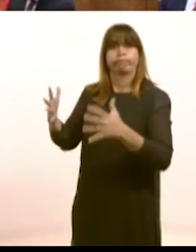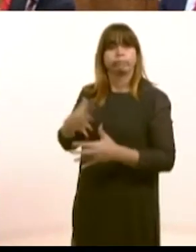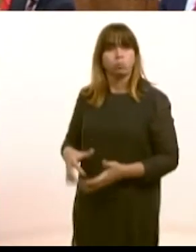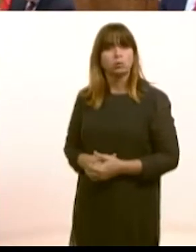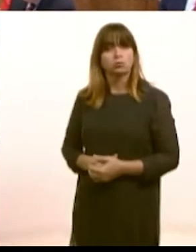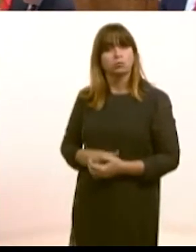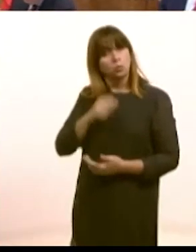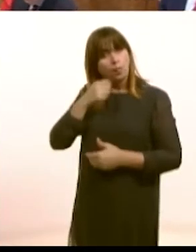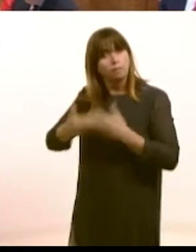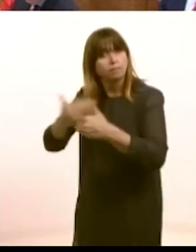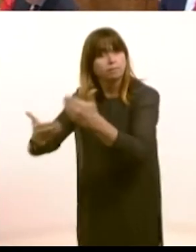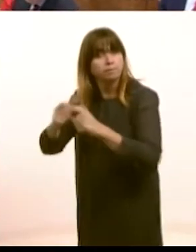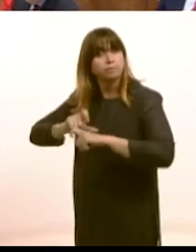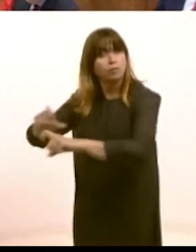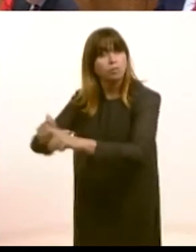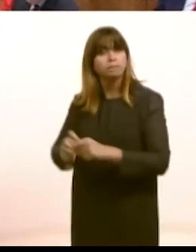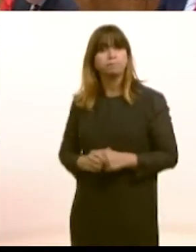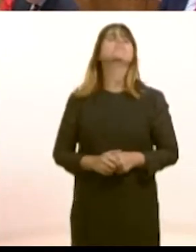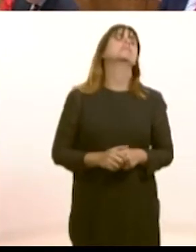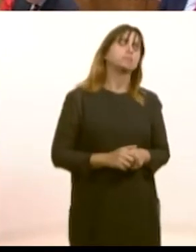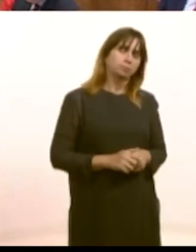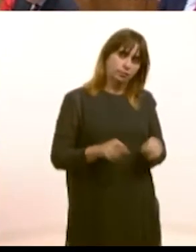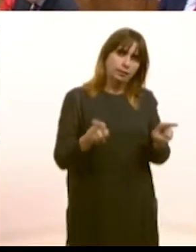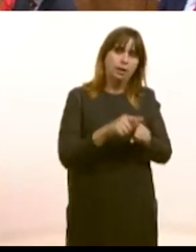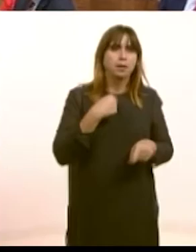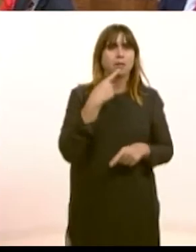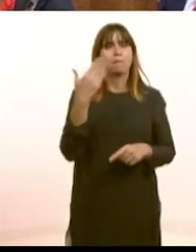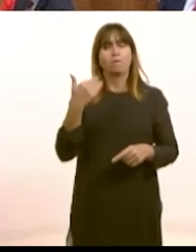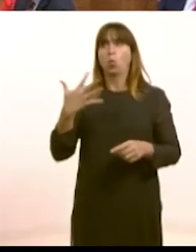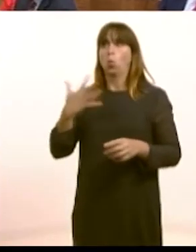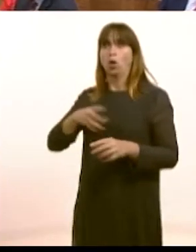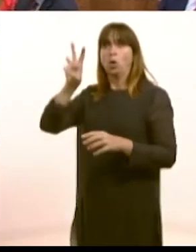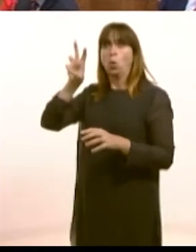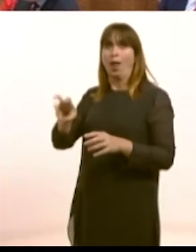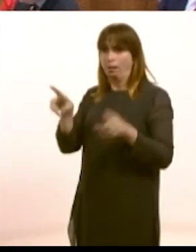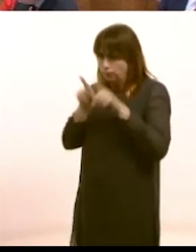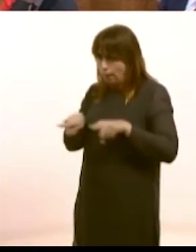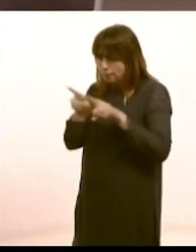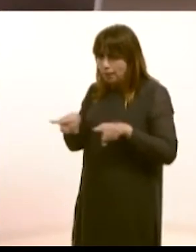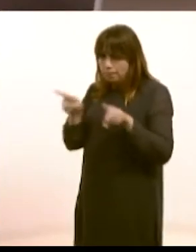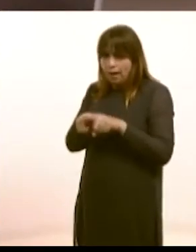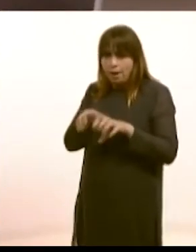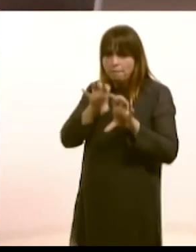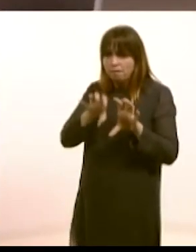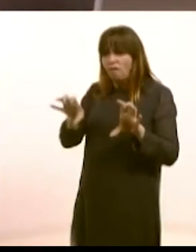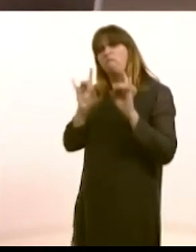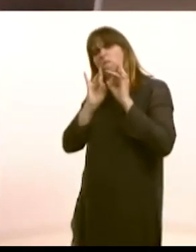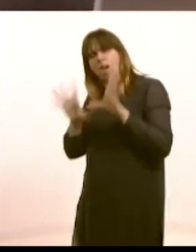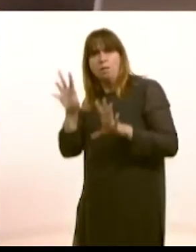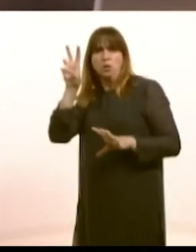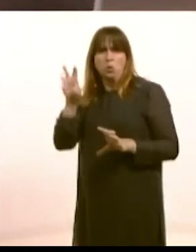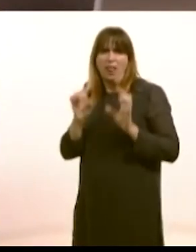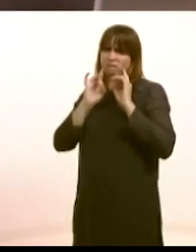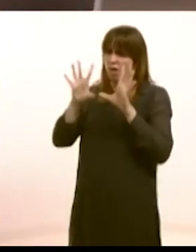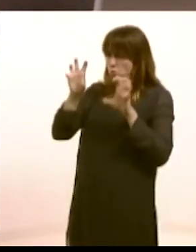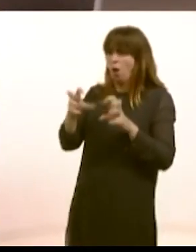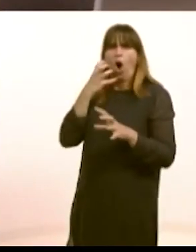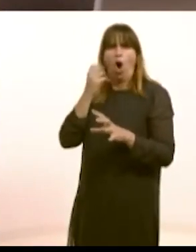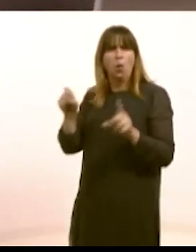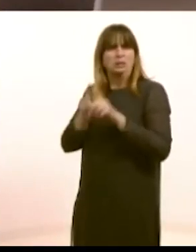In response to the point I made earlier on, we want to encourage tourism to all parts of Wales, not just those areas that have traditionally been the areas that have attracted